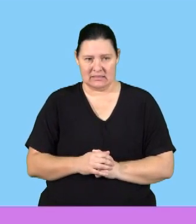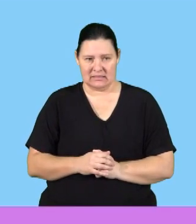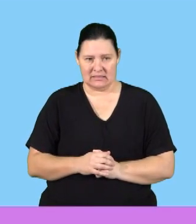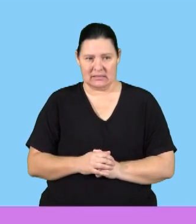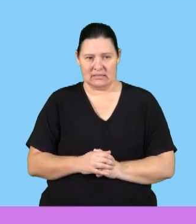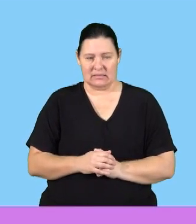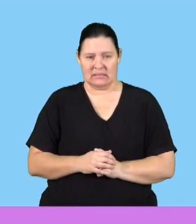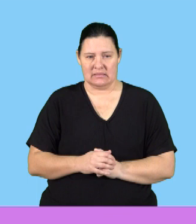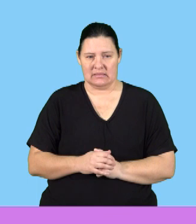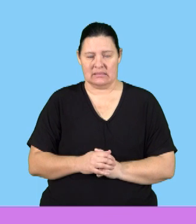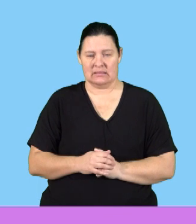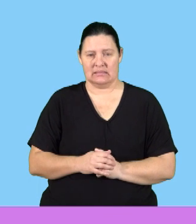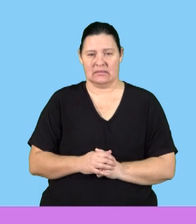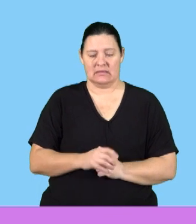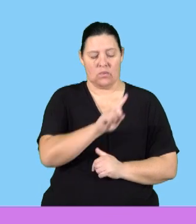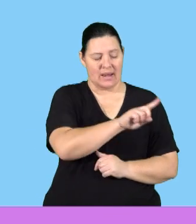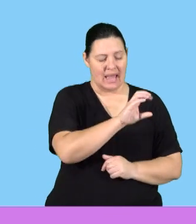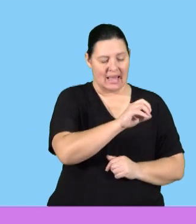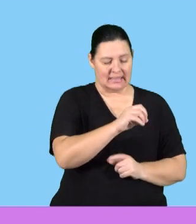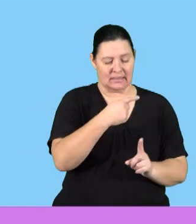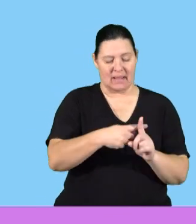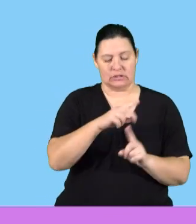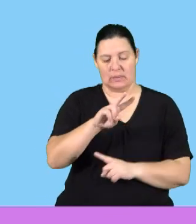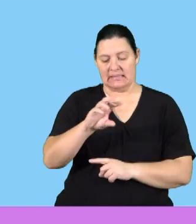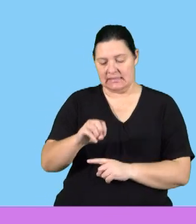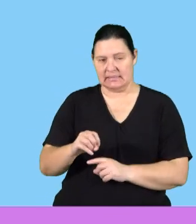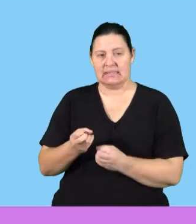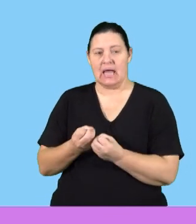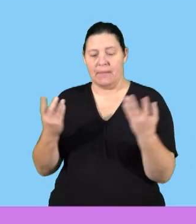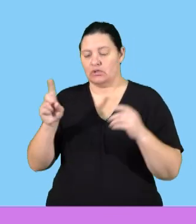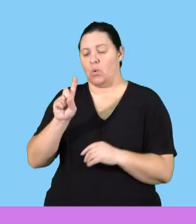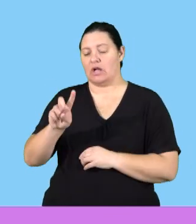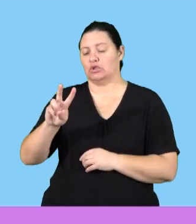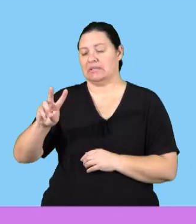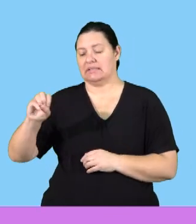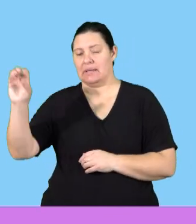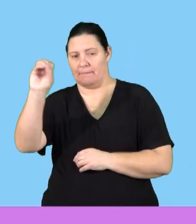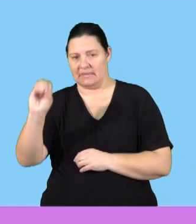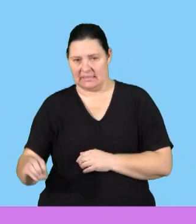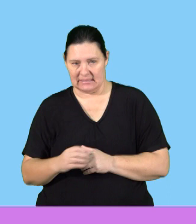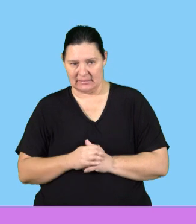0 is missing here. It's 100 plus 20%, which is